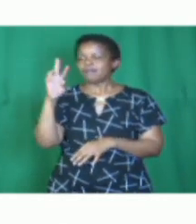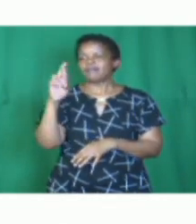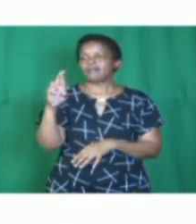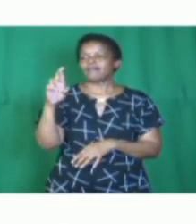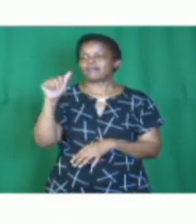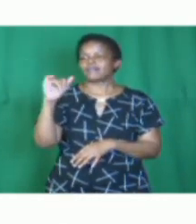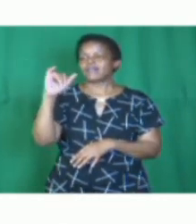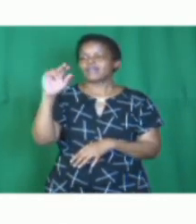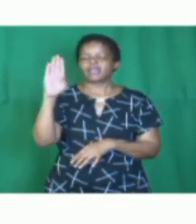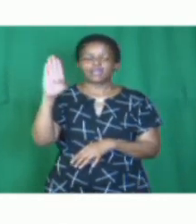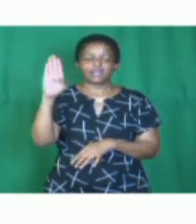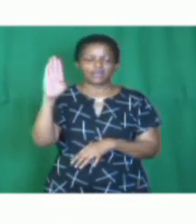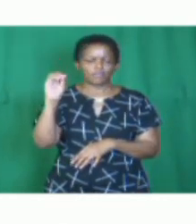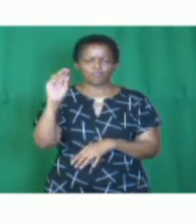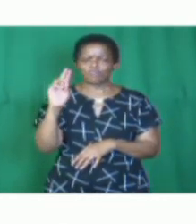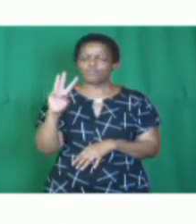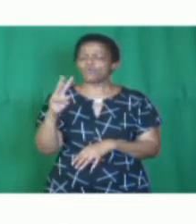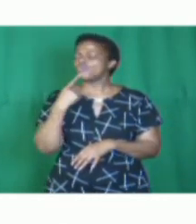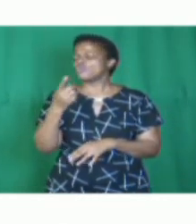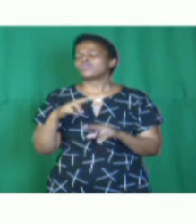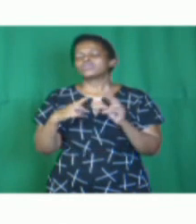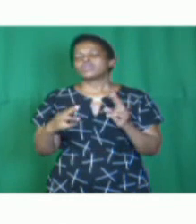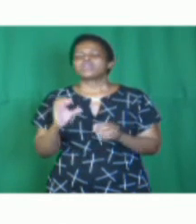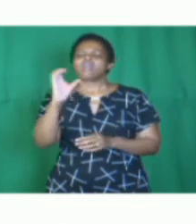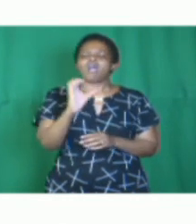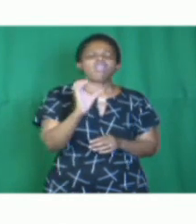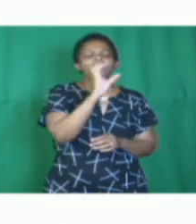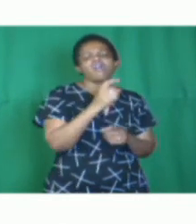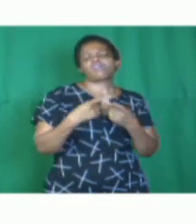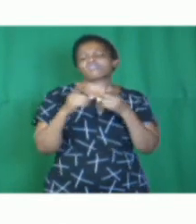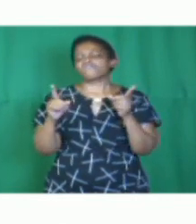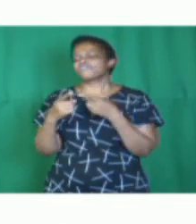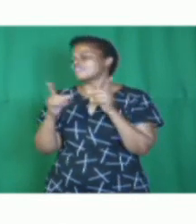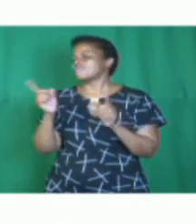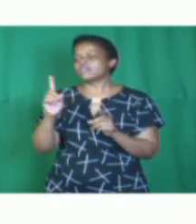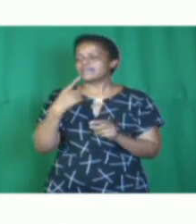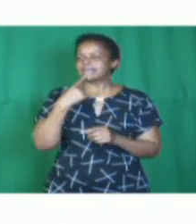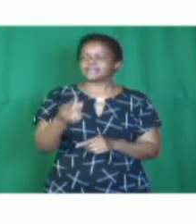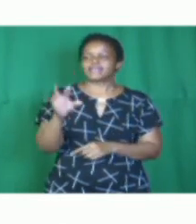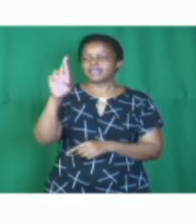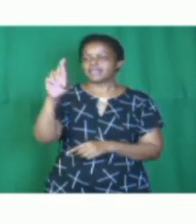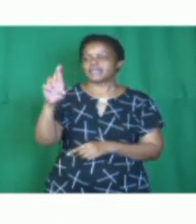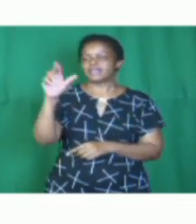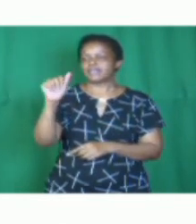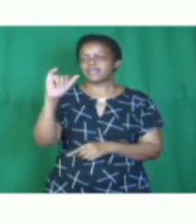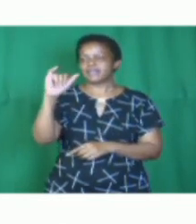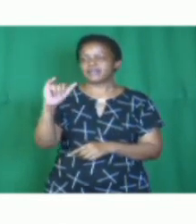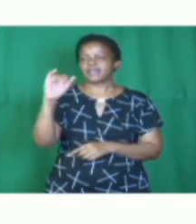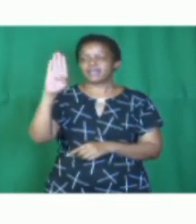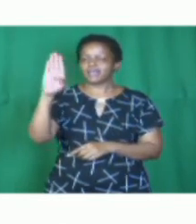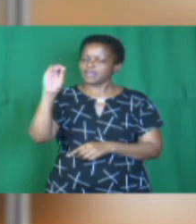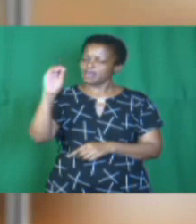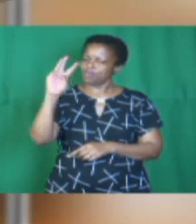It is full of color. There's yellow, green, blue. It is a rainbow of handicraft. You can just imagine that